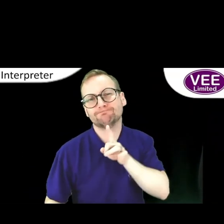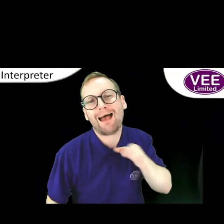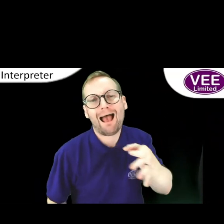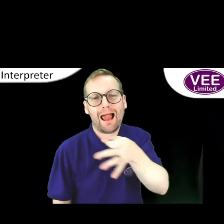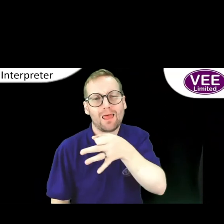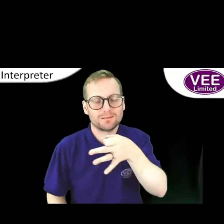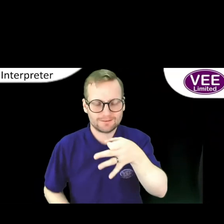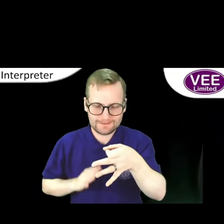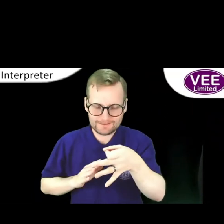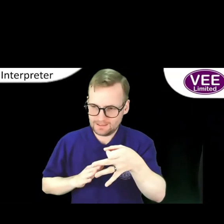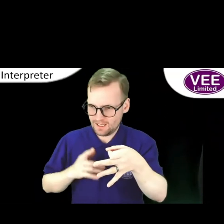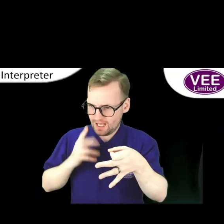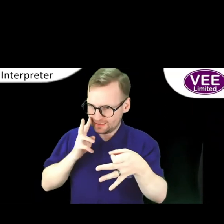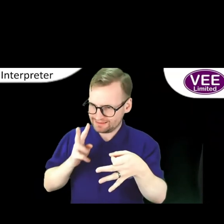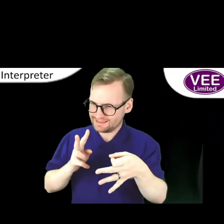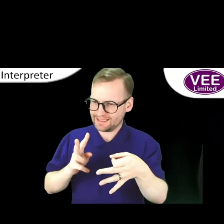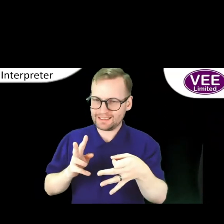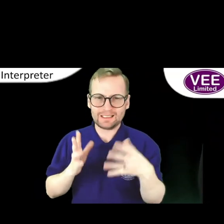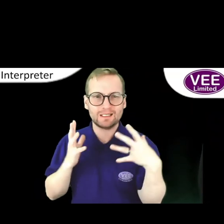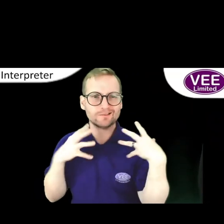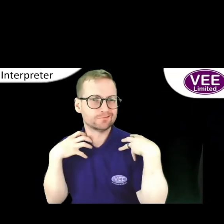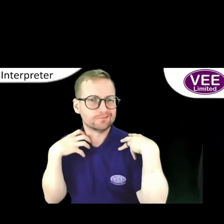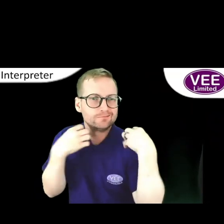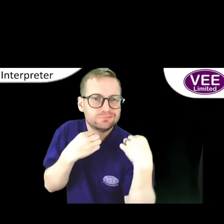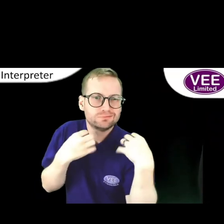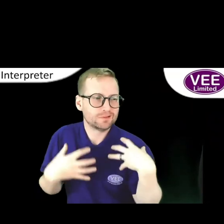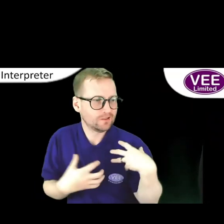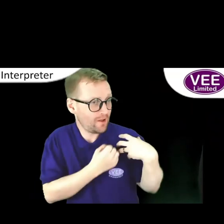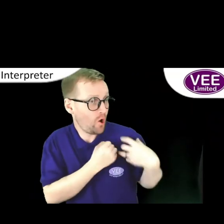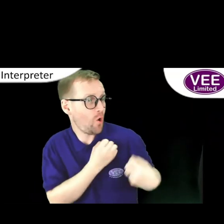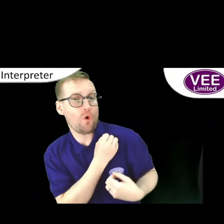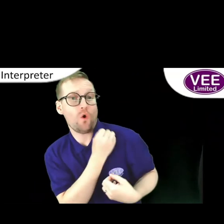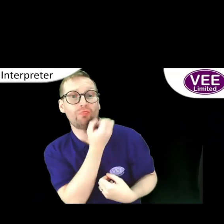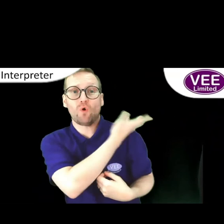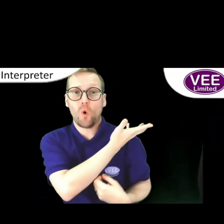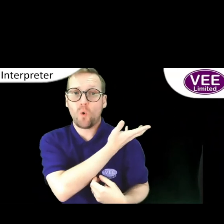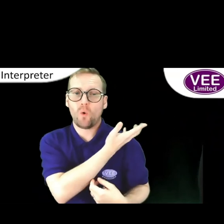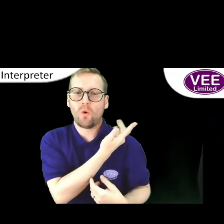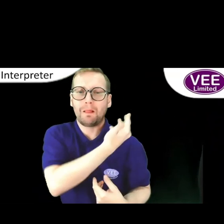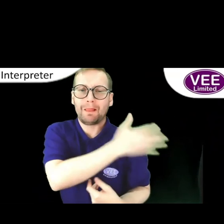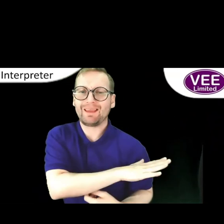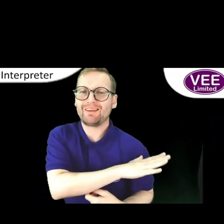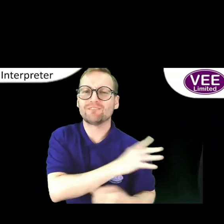They watched us throw our bundles overboard